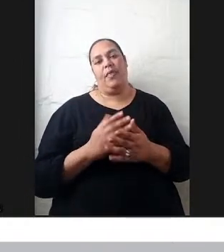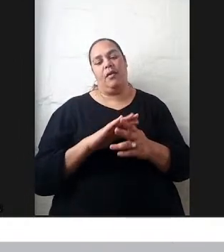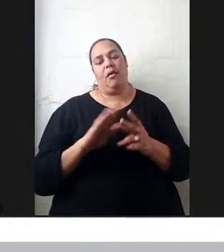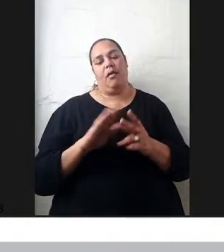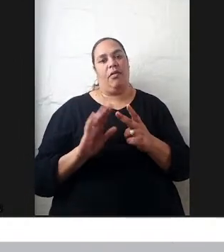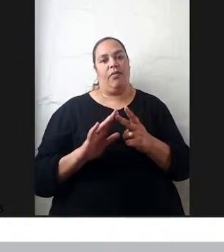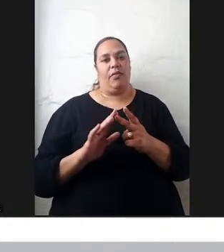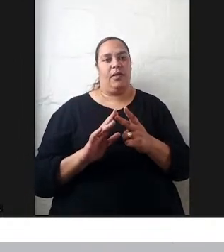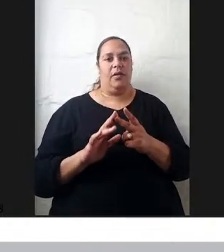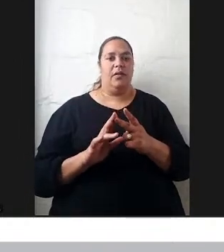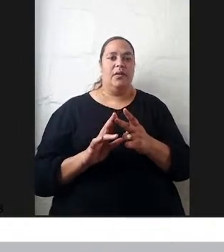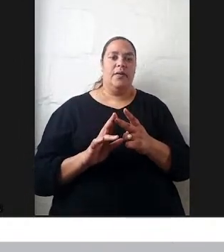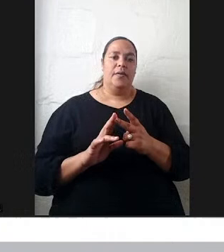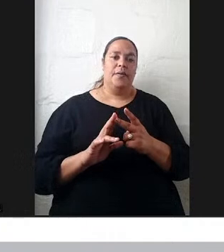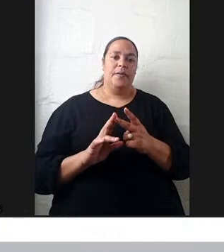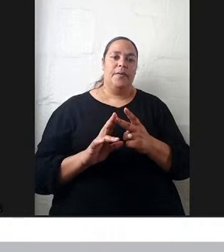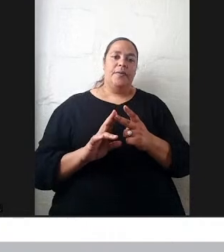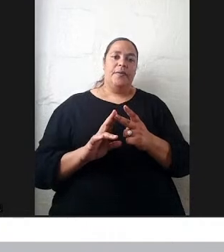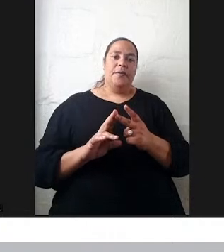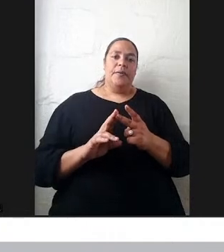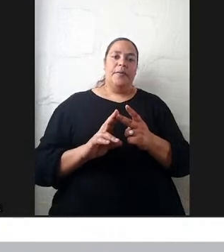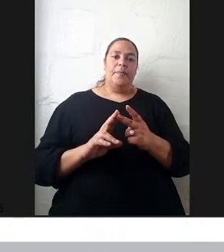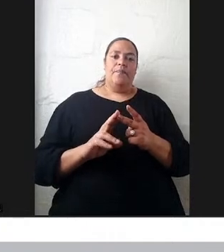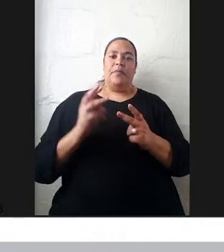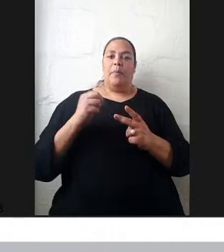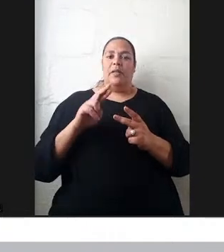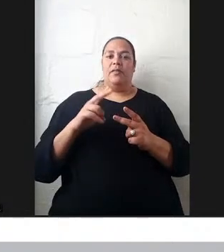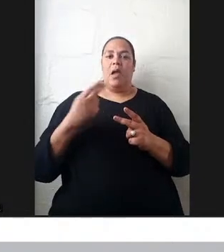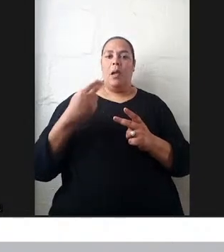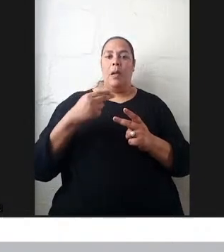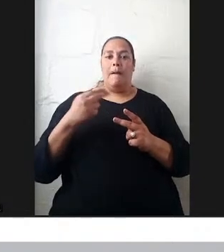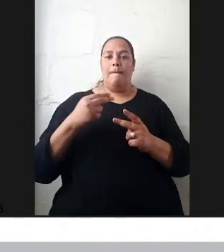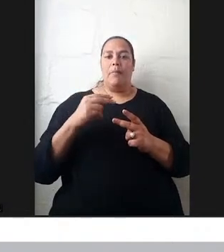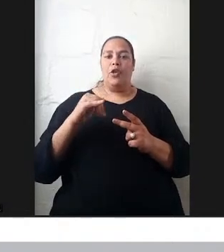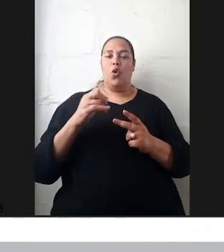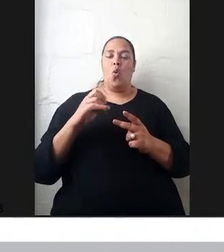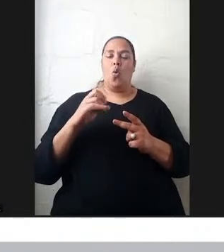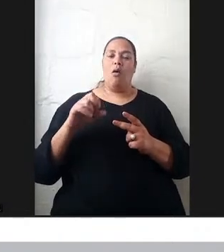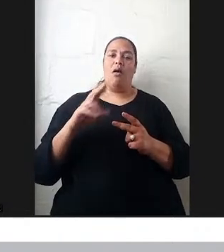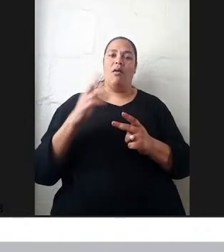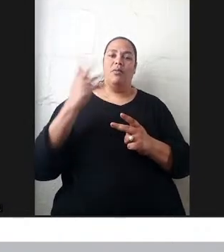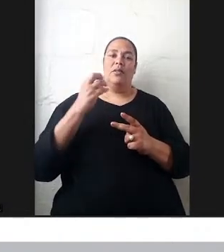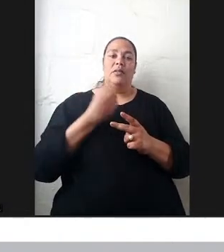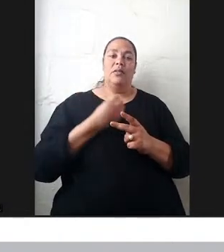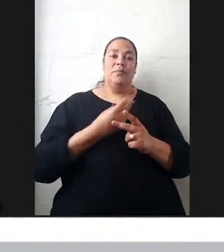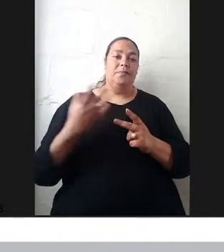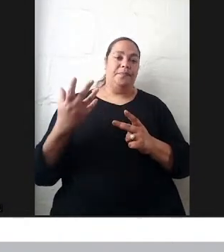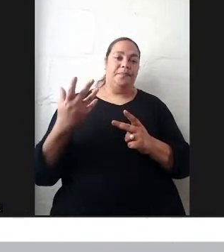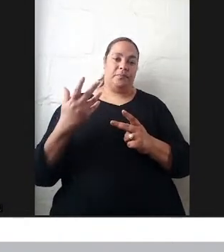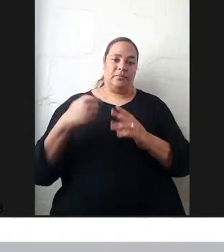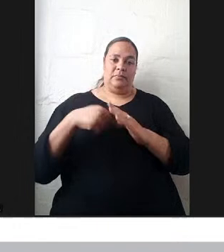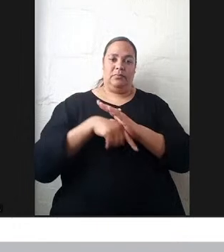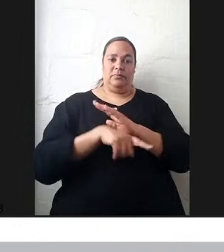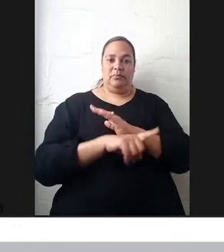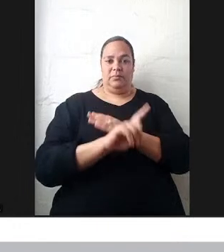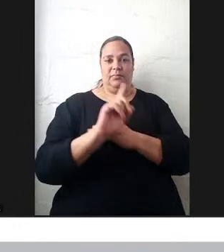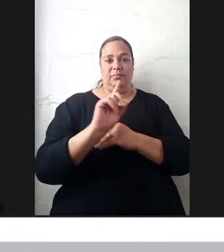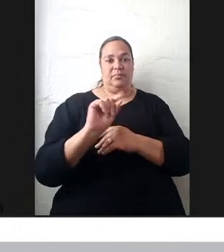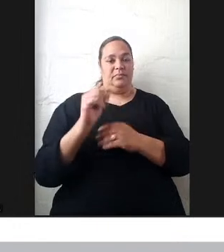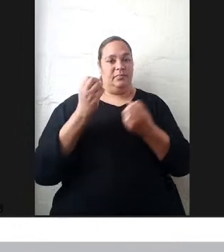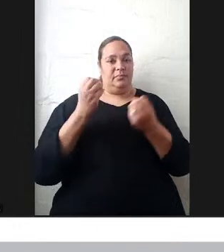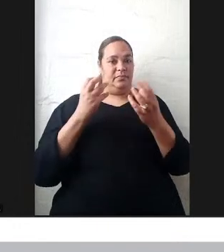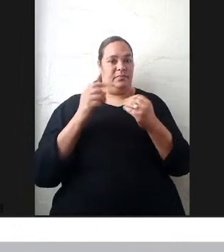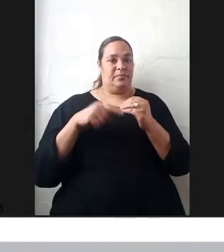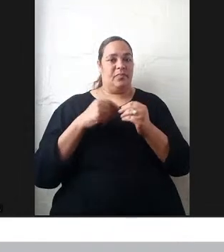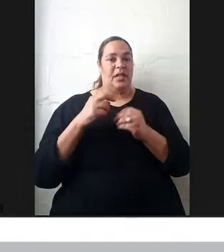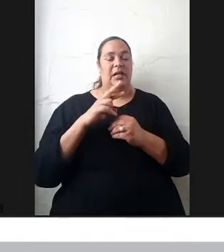was, Mr. Herman Jonker presented a lot of very detailed and interesting information on green hydrogen.